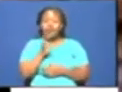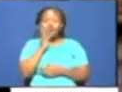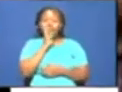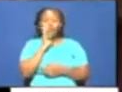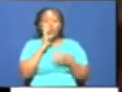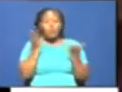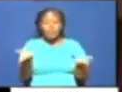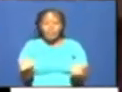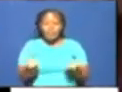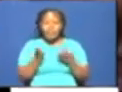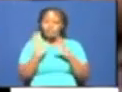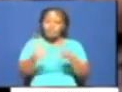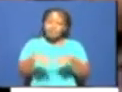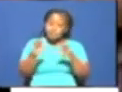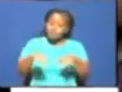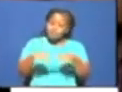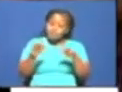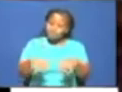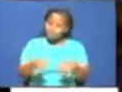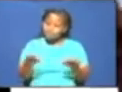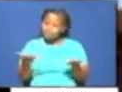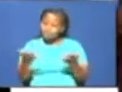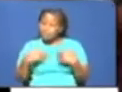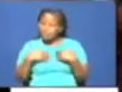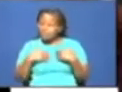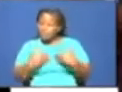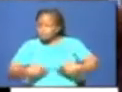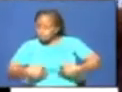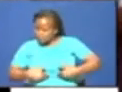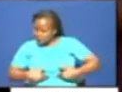famine, and lack of economic opportunities.